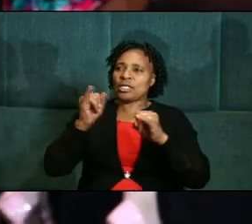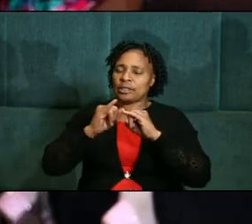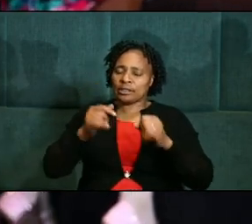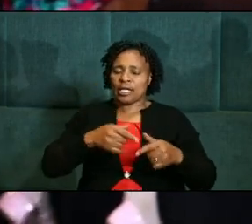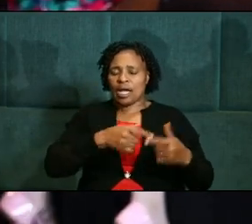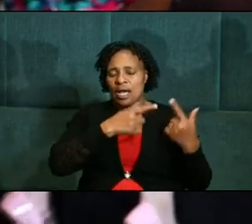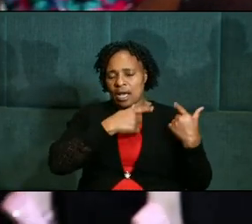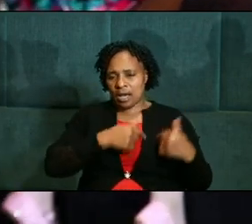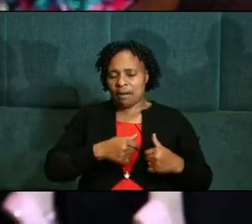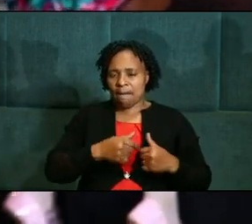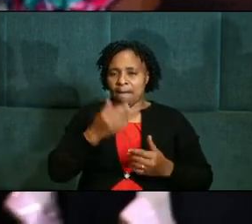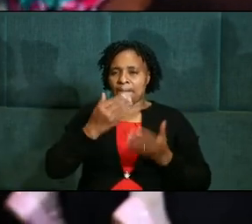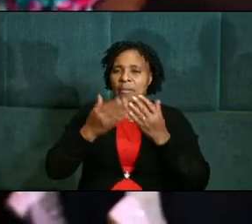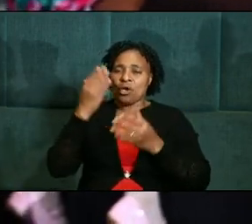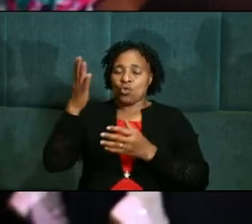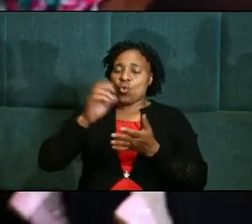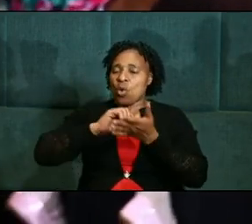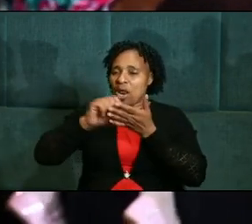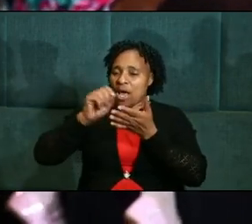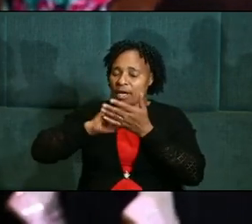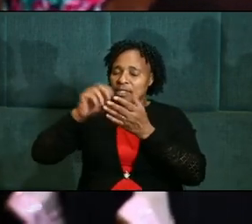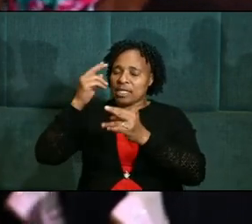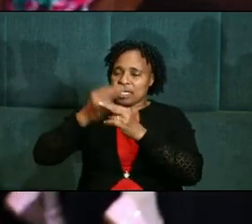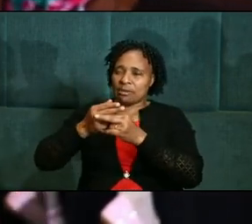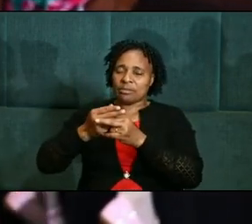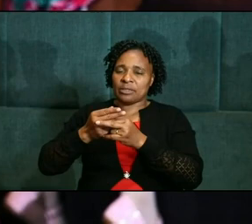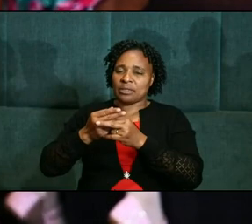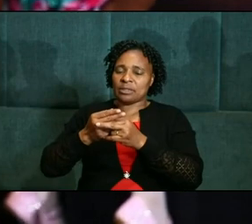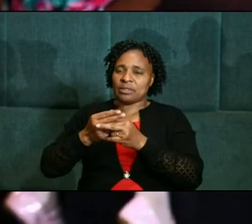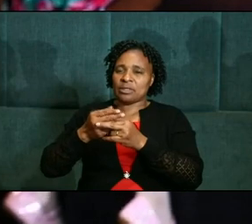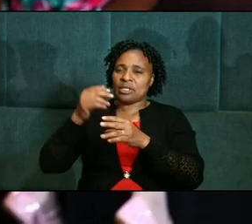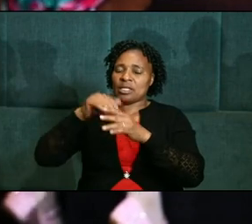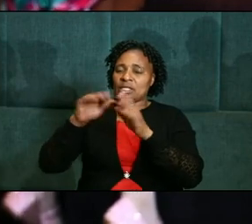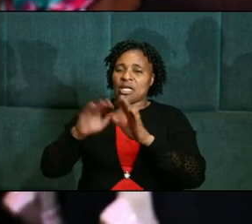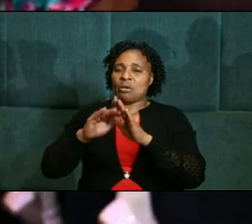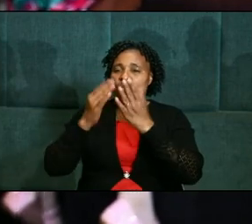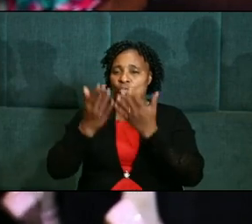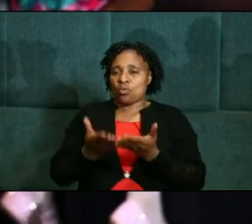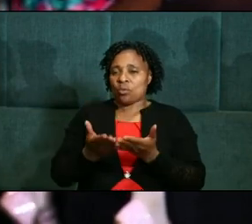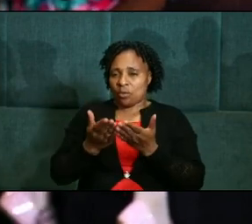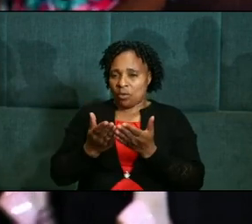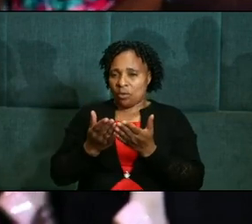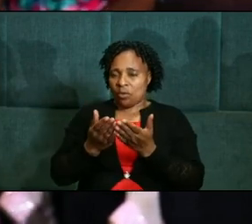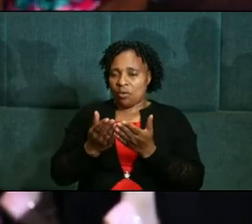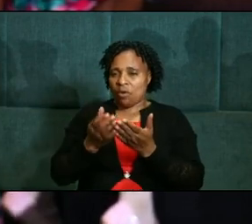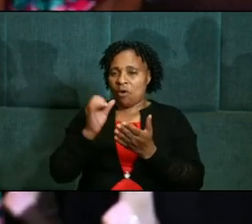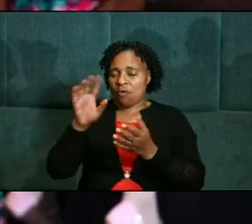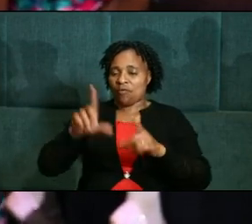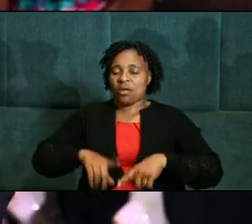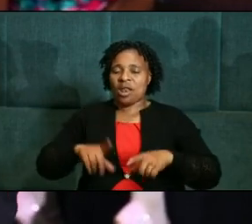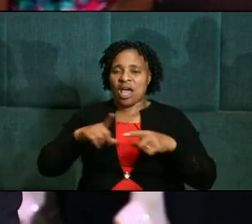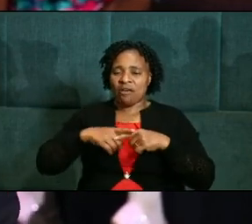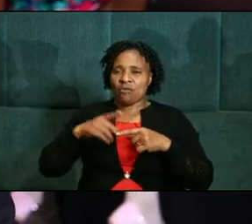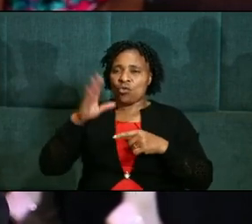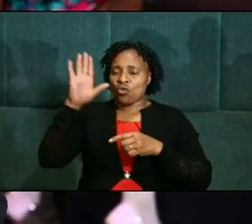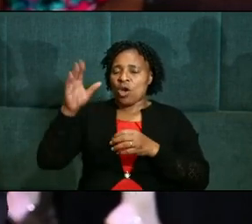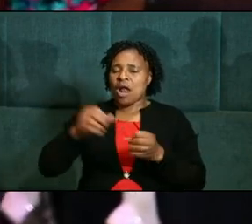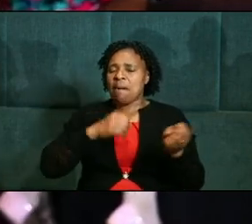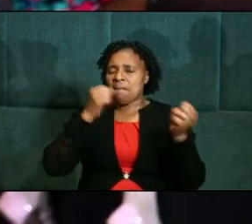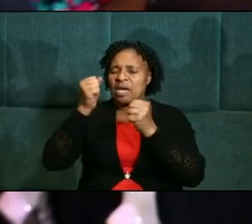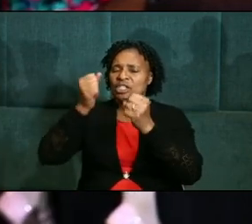hearts and may you write their names in the book of life. Amen. You are a mighty